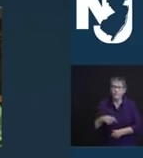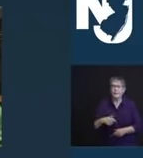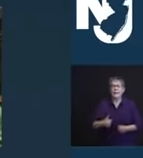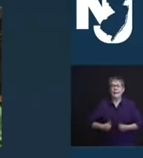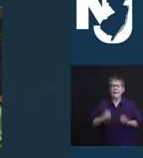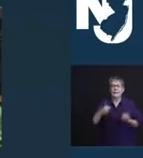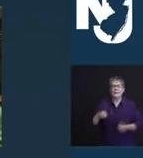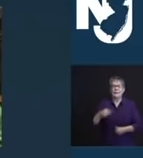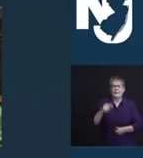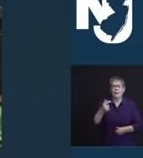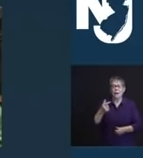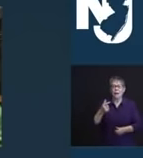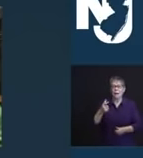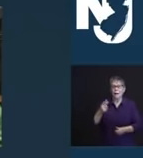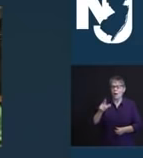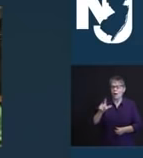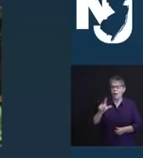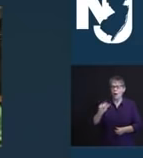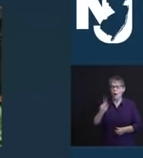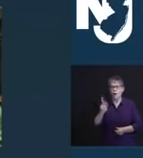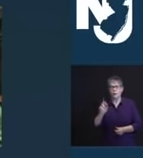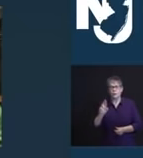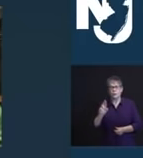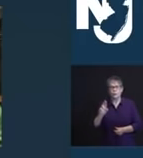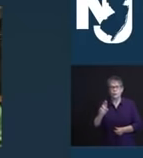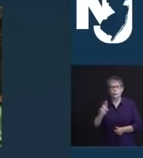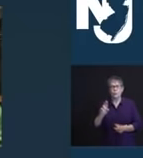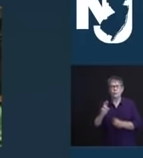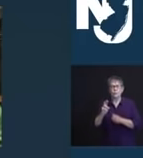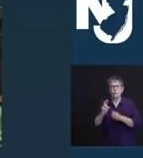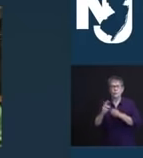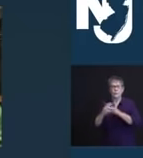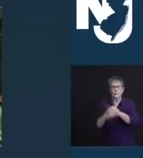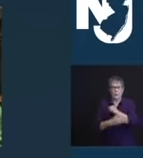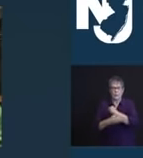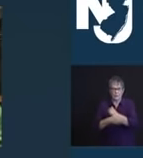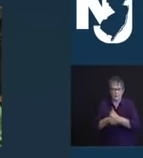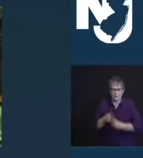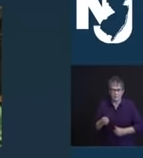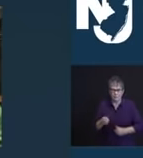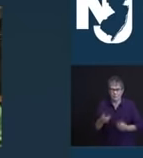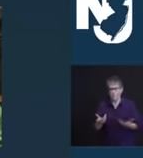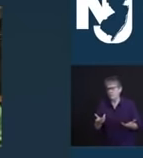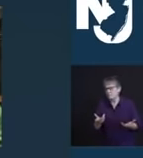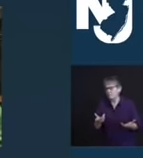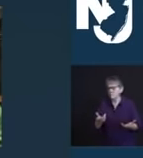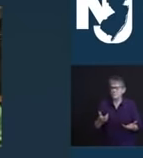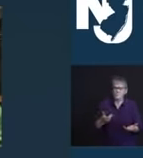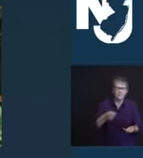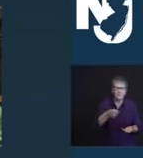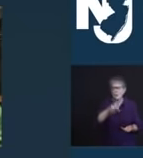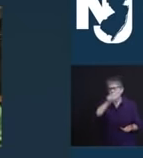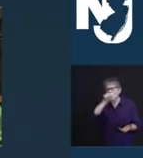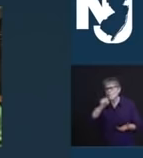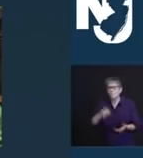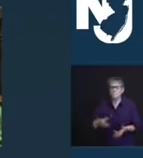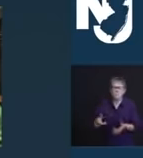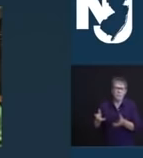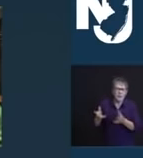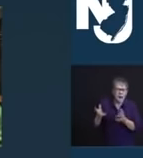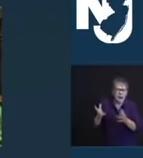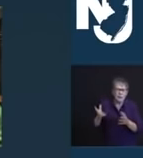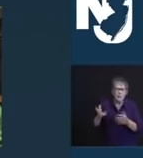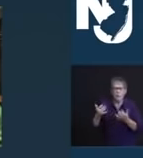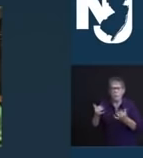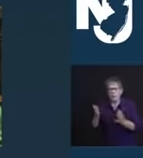Gloucester County Court Services supervisor. A lifelong basketball fan and player, Marty played actually while at